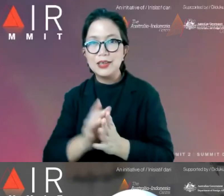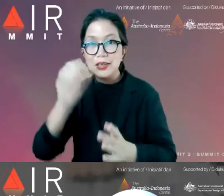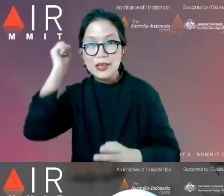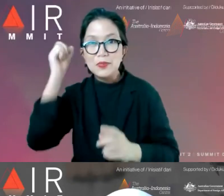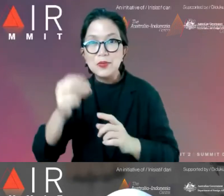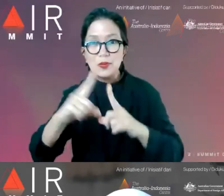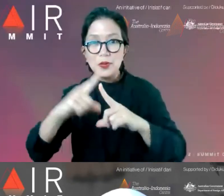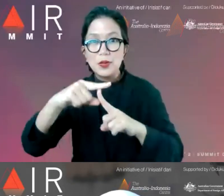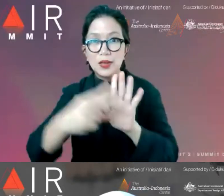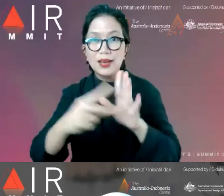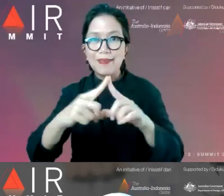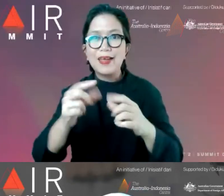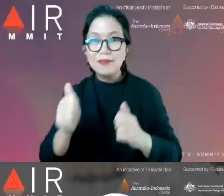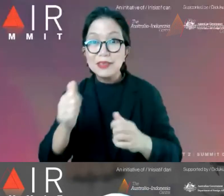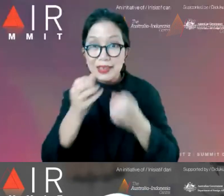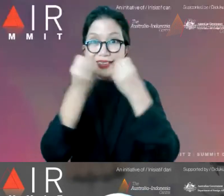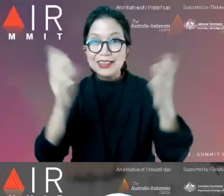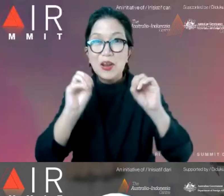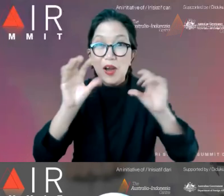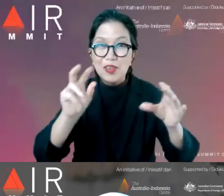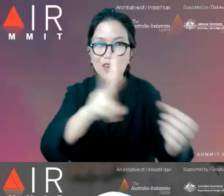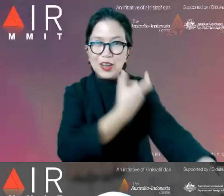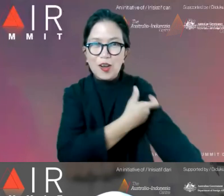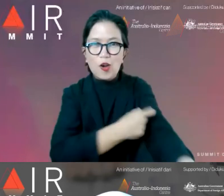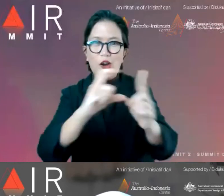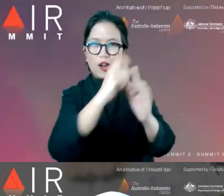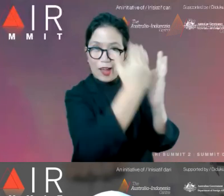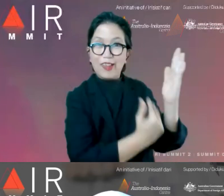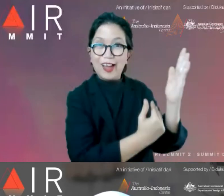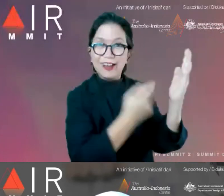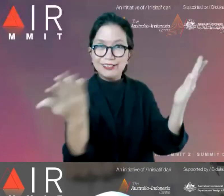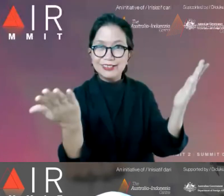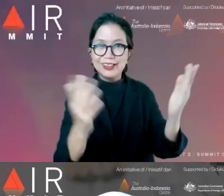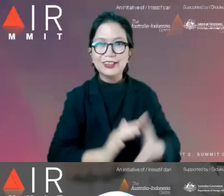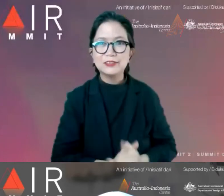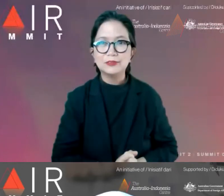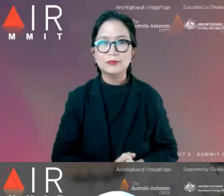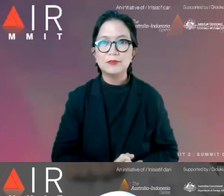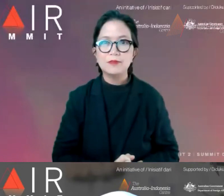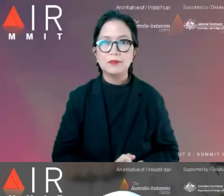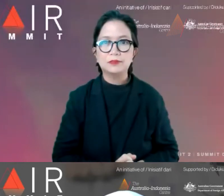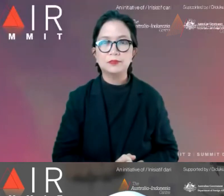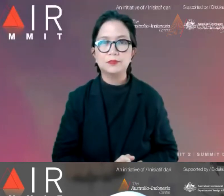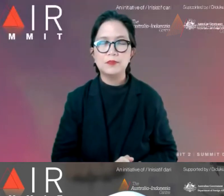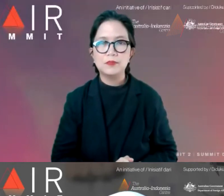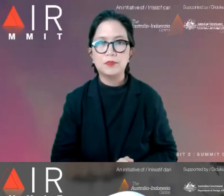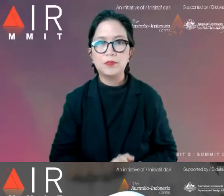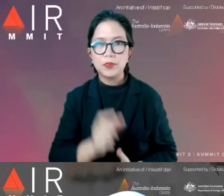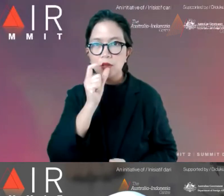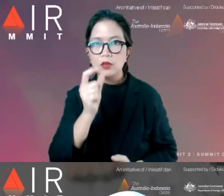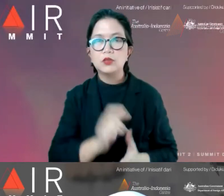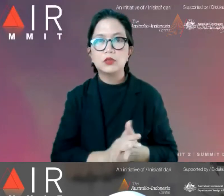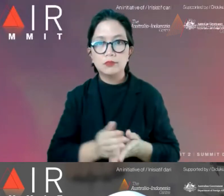the latest data. But oh, excellent. Yep. Yeah, but just to put in context, right?